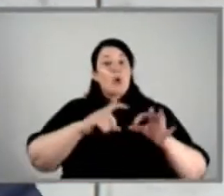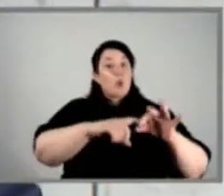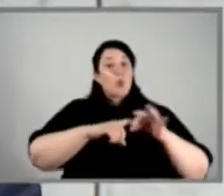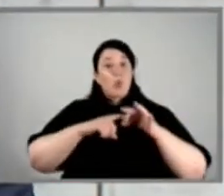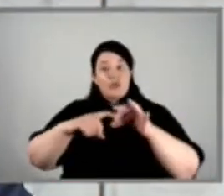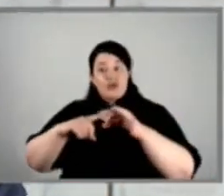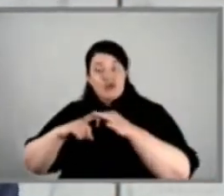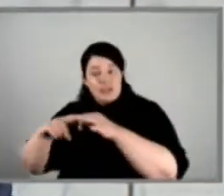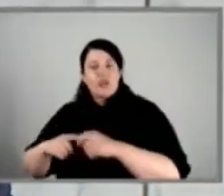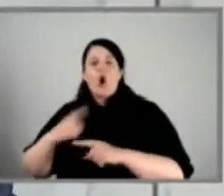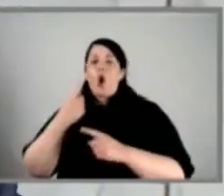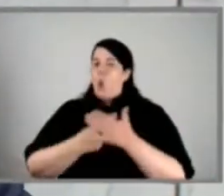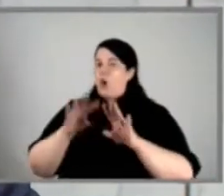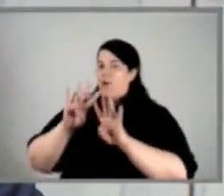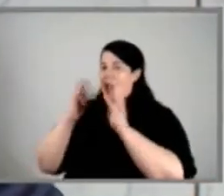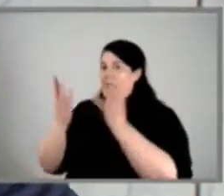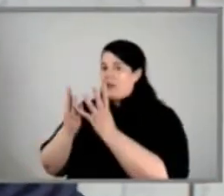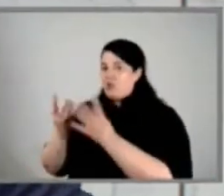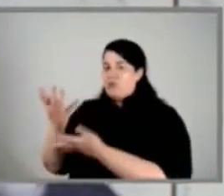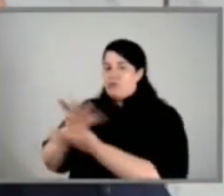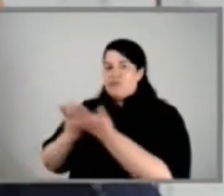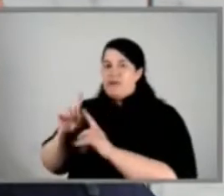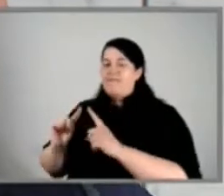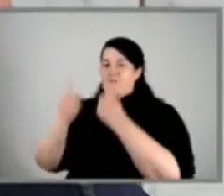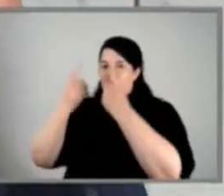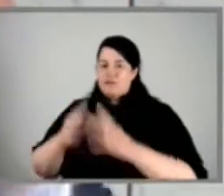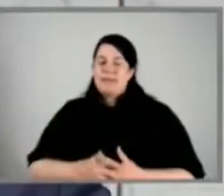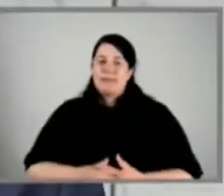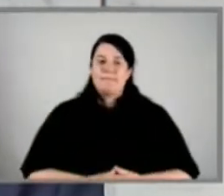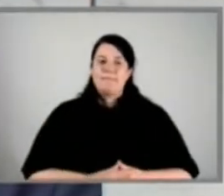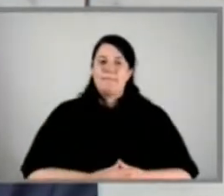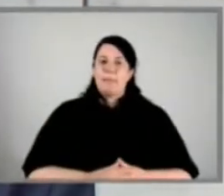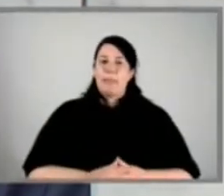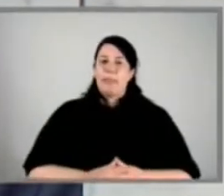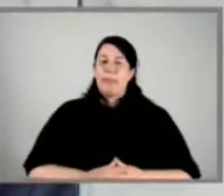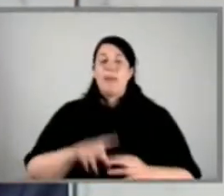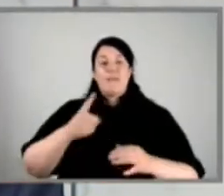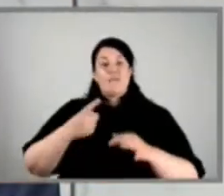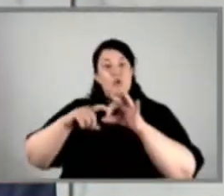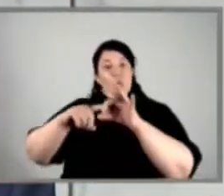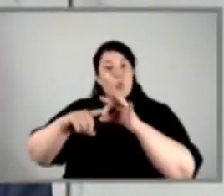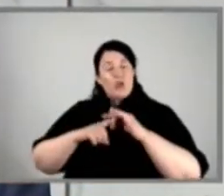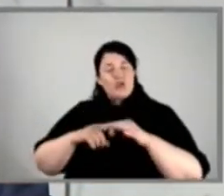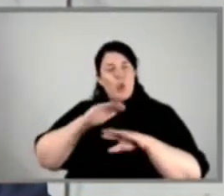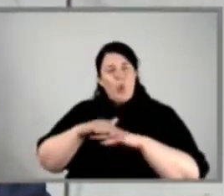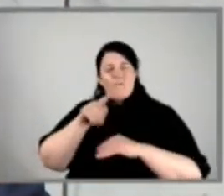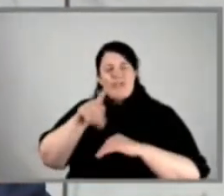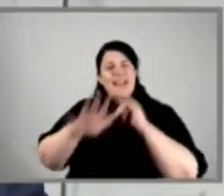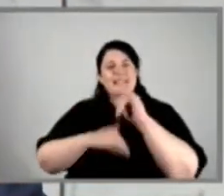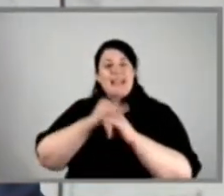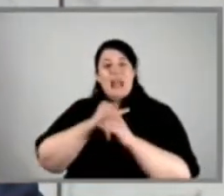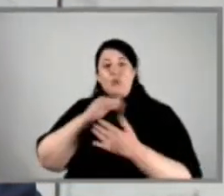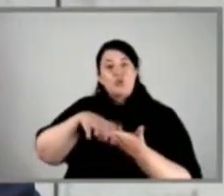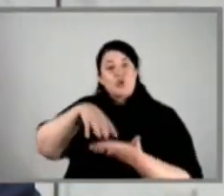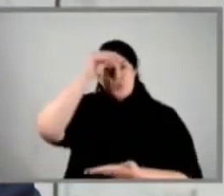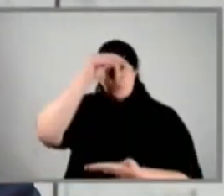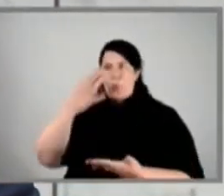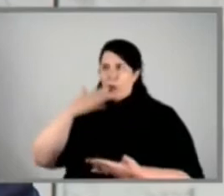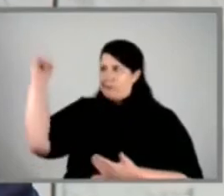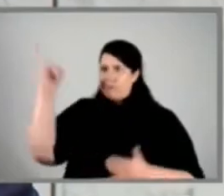The issue with the international students. When do you anticipate they may be able to come back into the country. We had